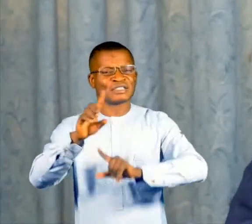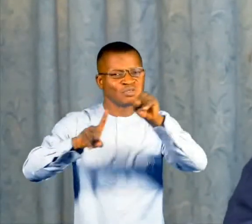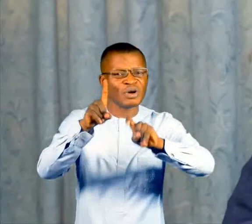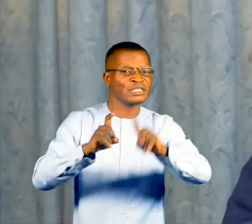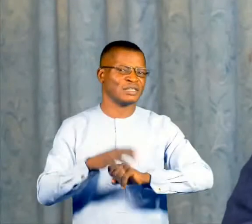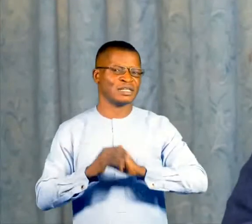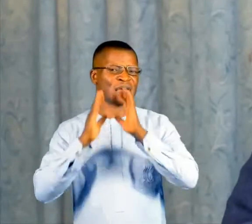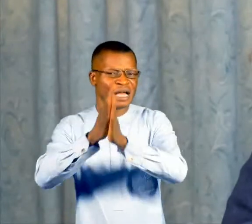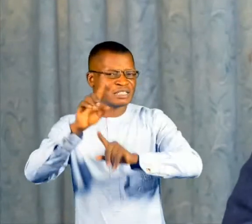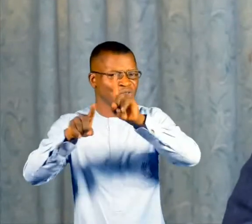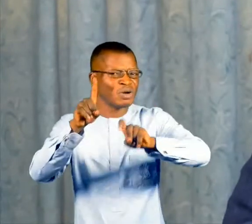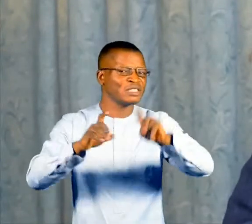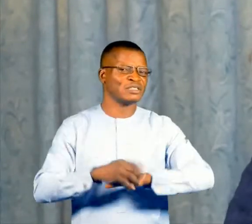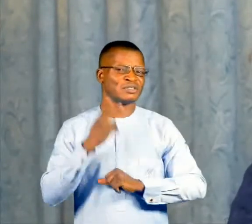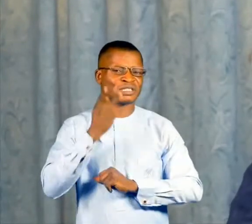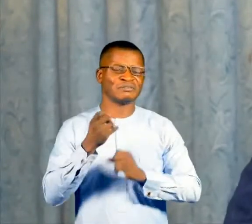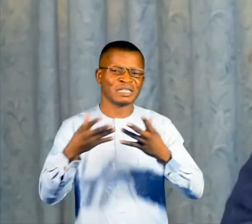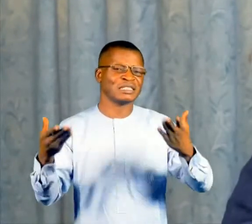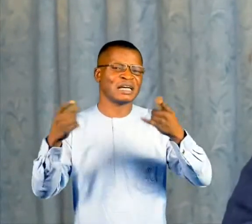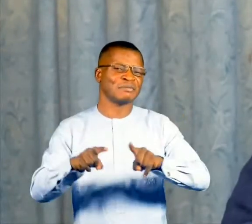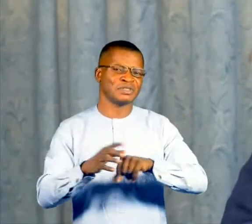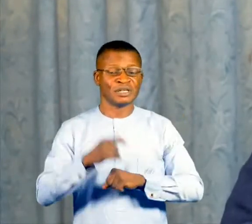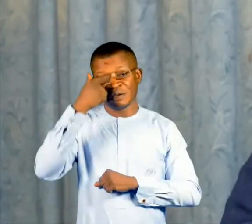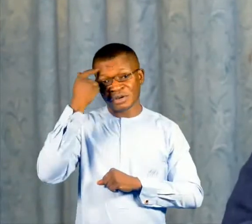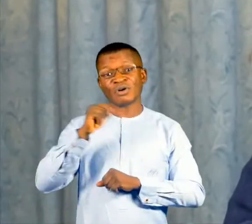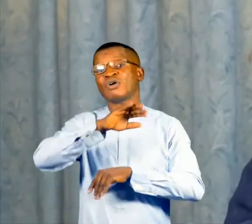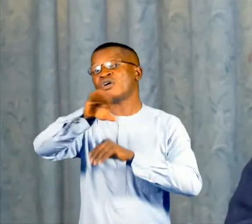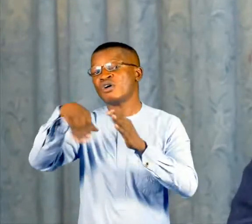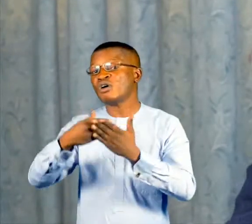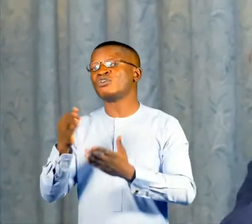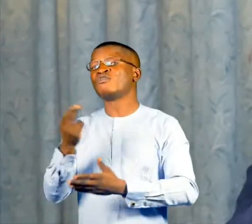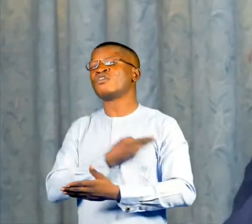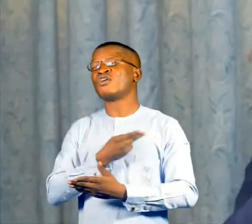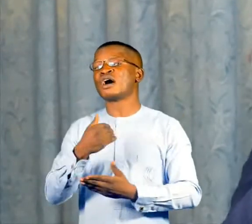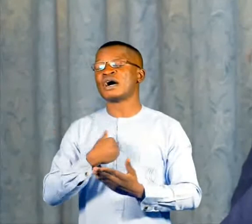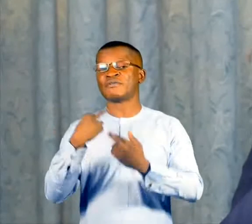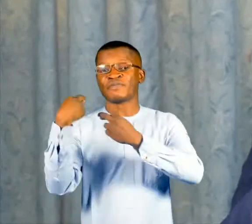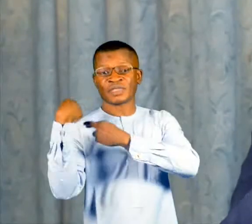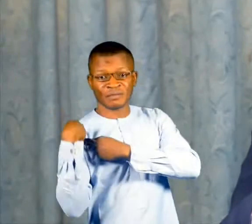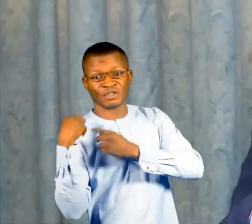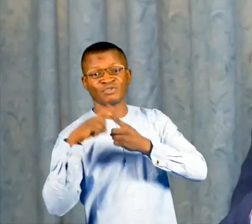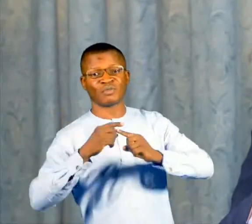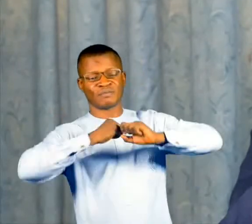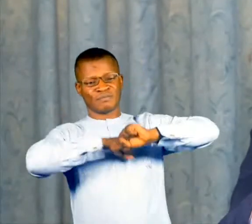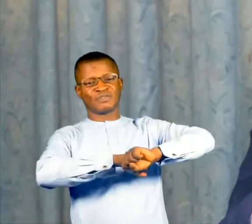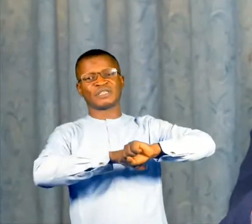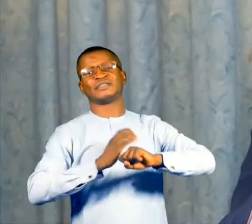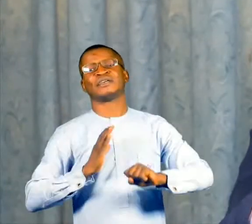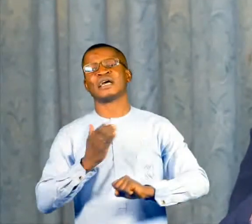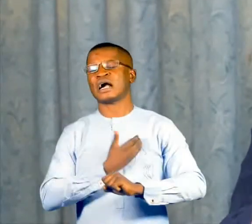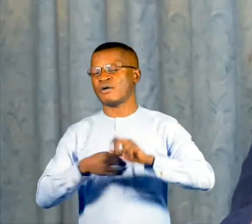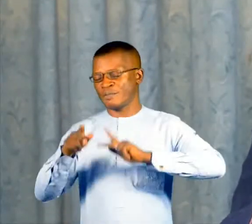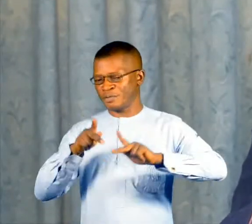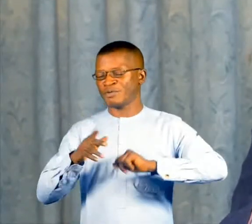ask questions. Ask questions. Because we all have a responsibility to